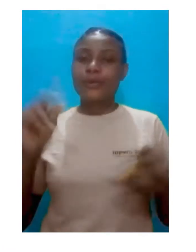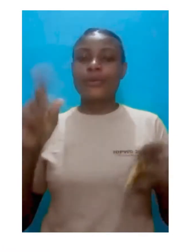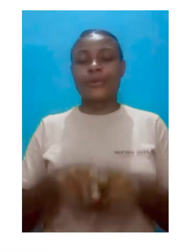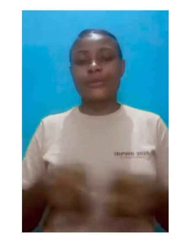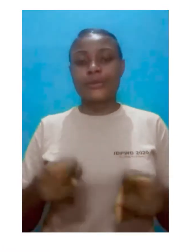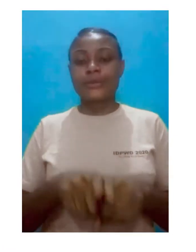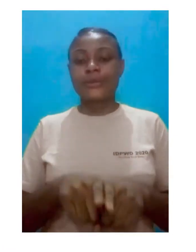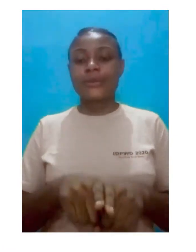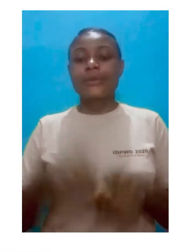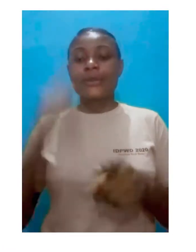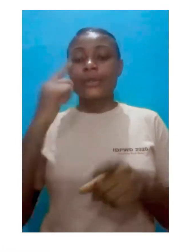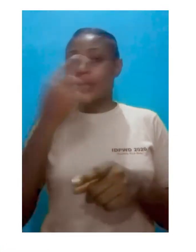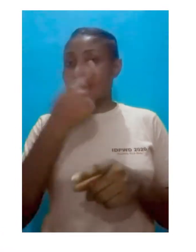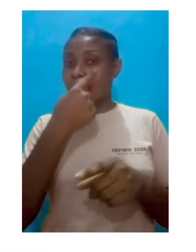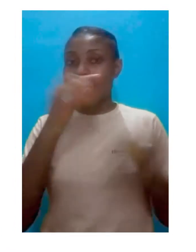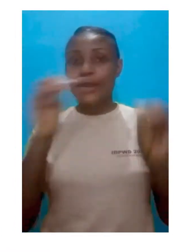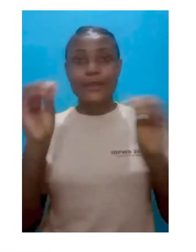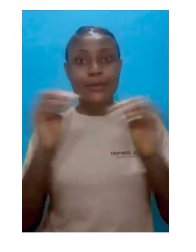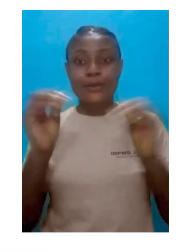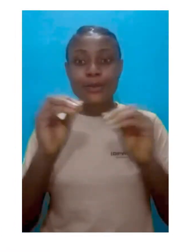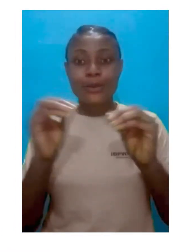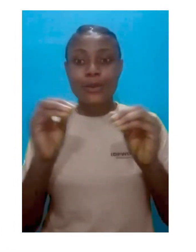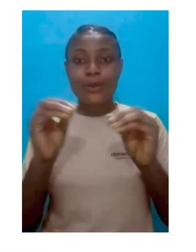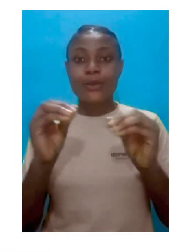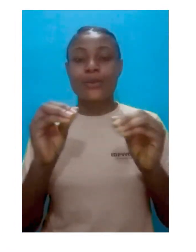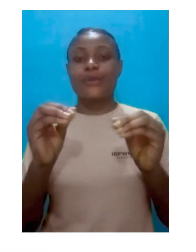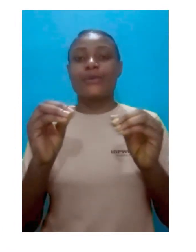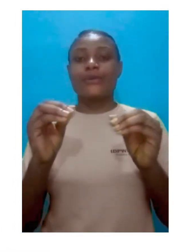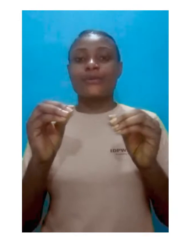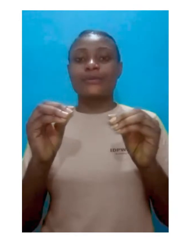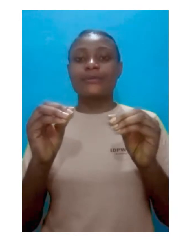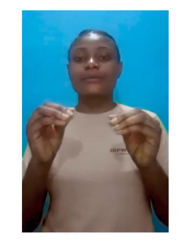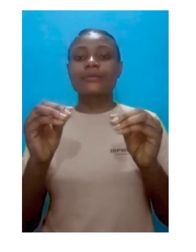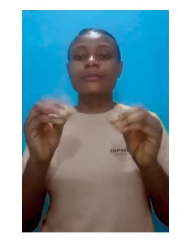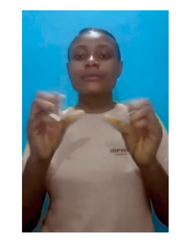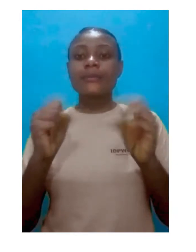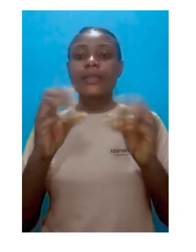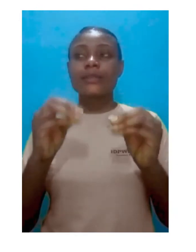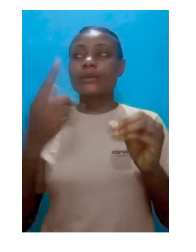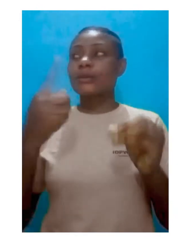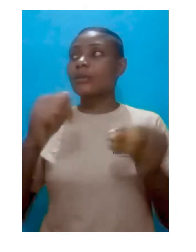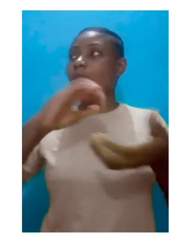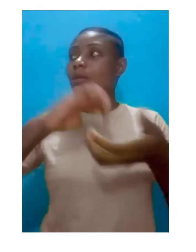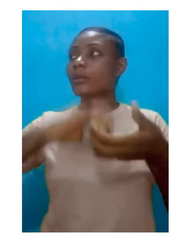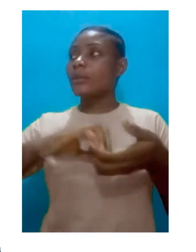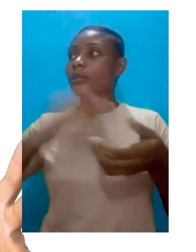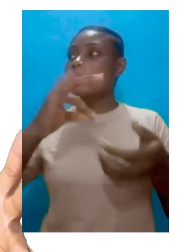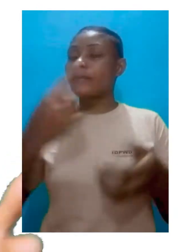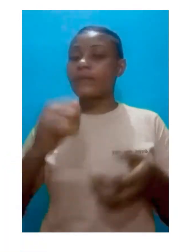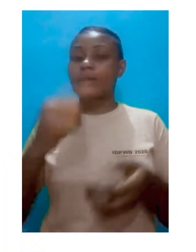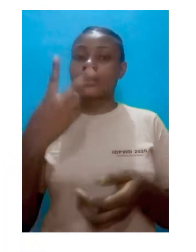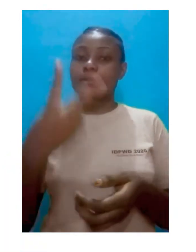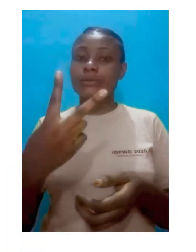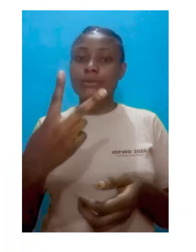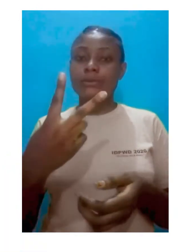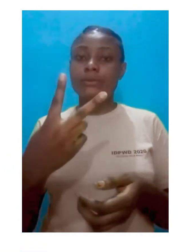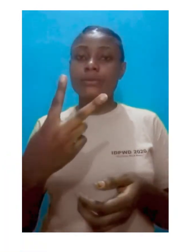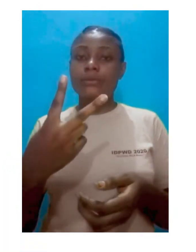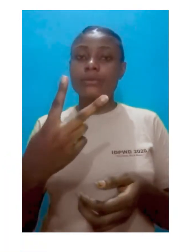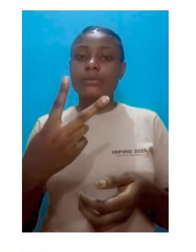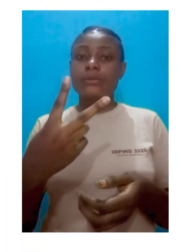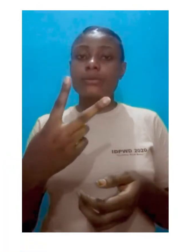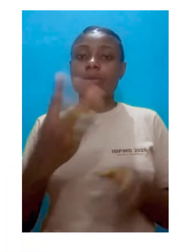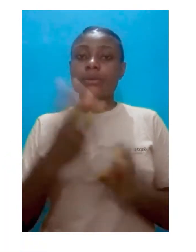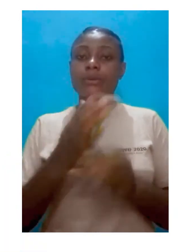eyes, no response. I, no response. All right, so the combination of the